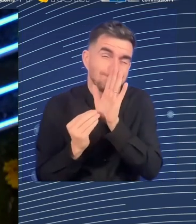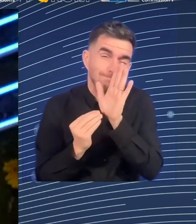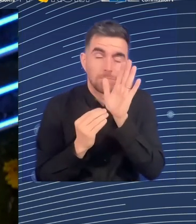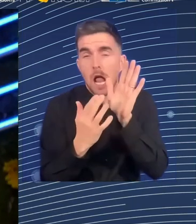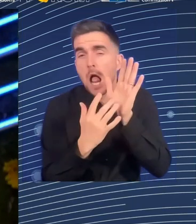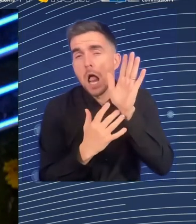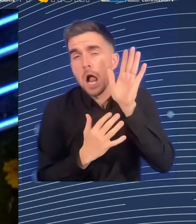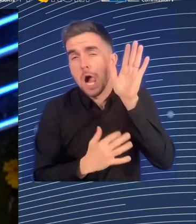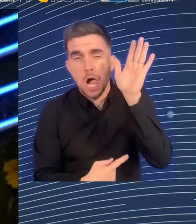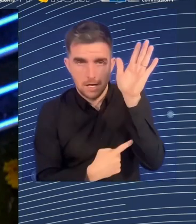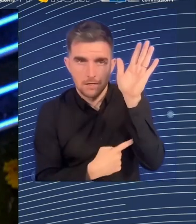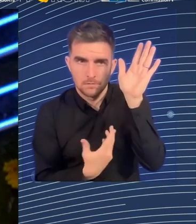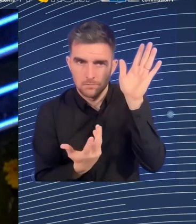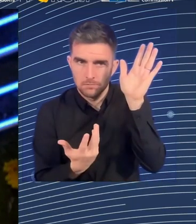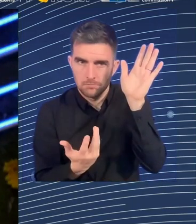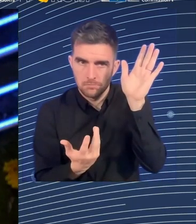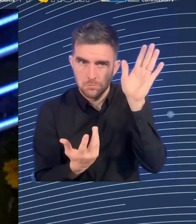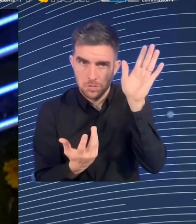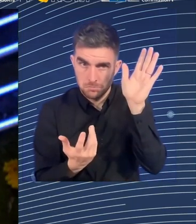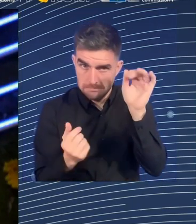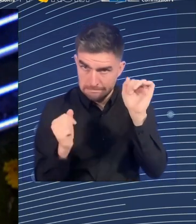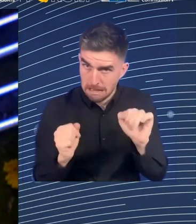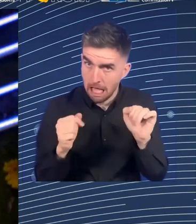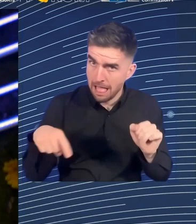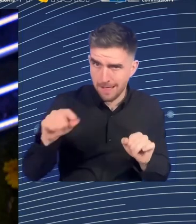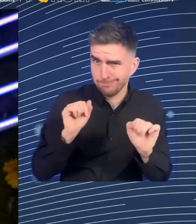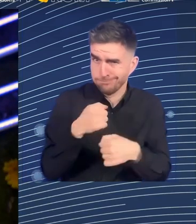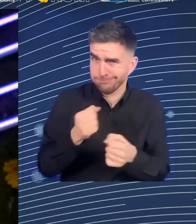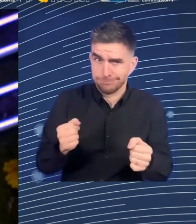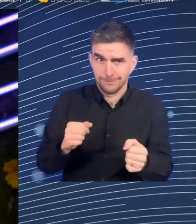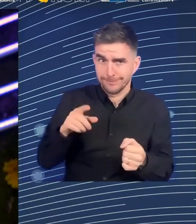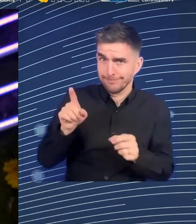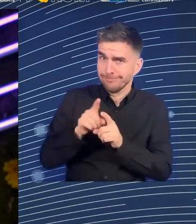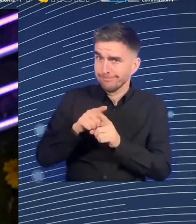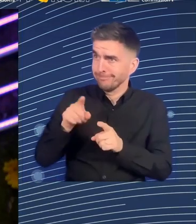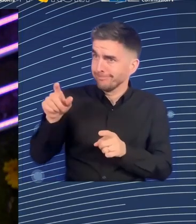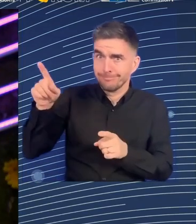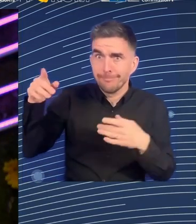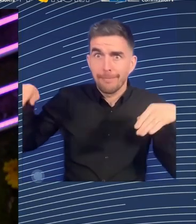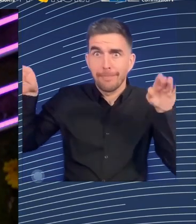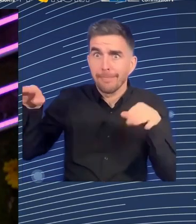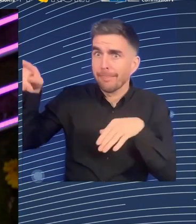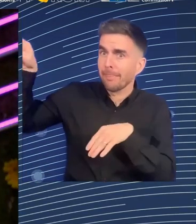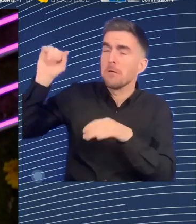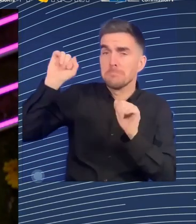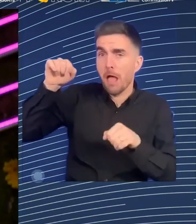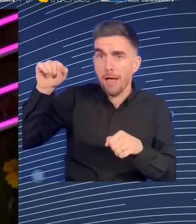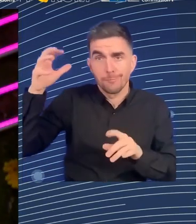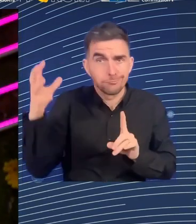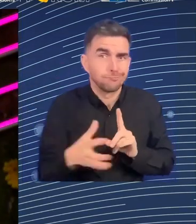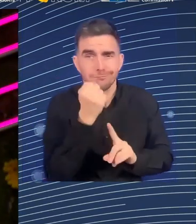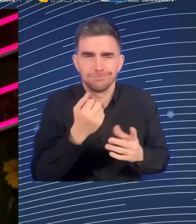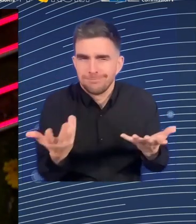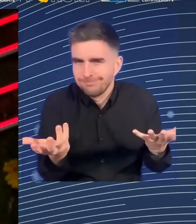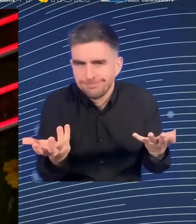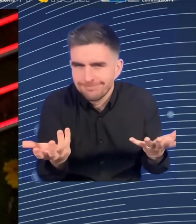things. It's very well known in particular that women will often only apply if they meet, let's say, 90% of those criteria,